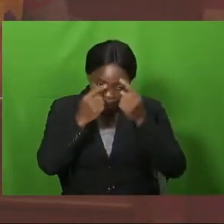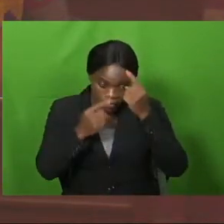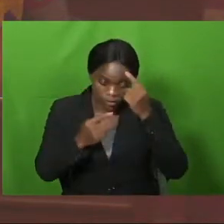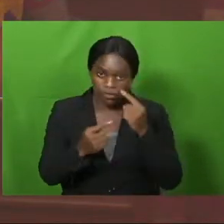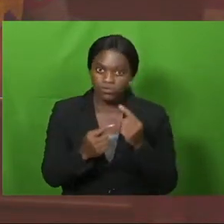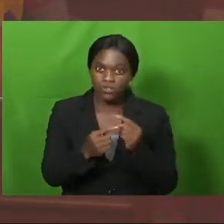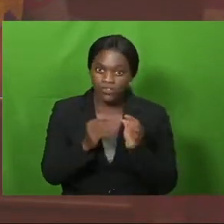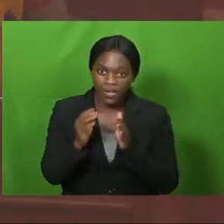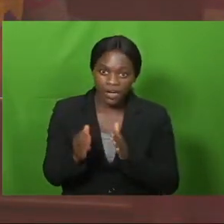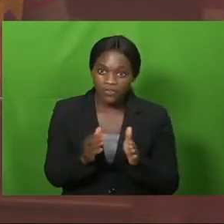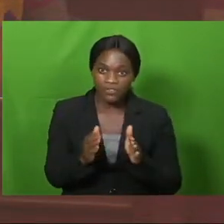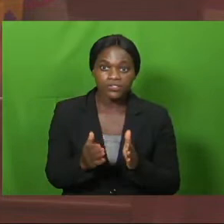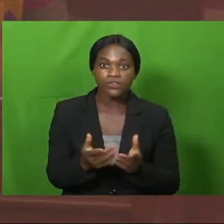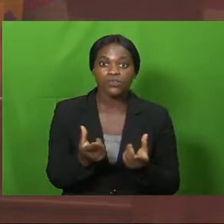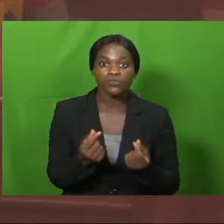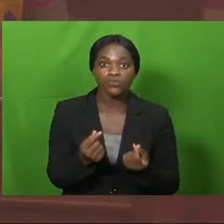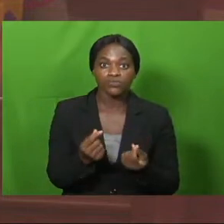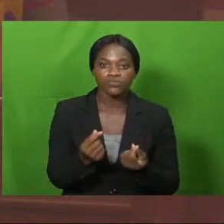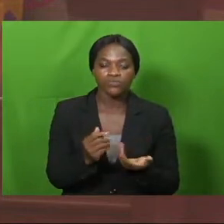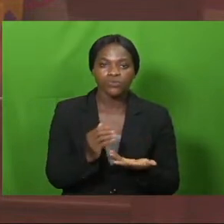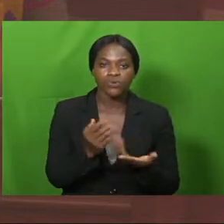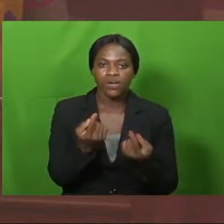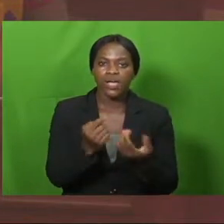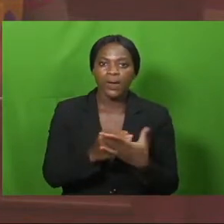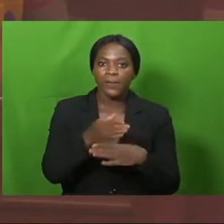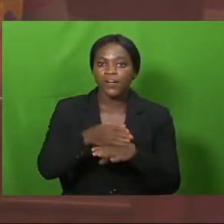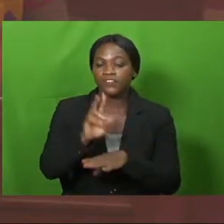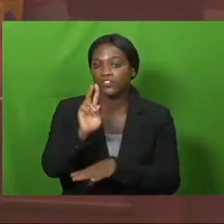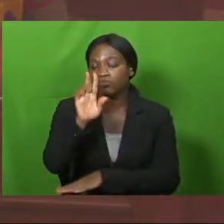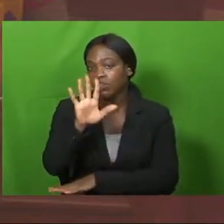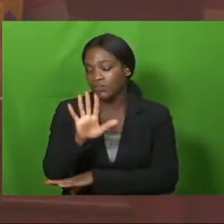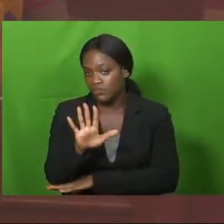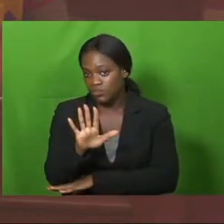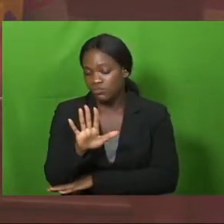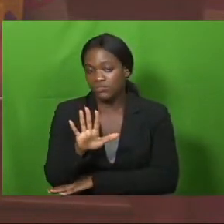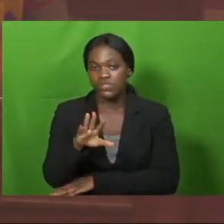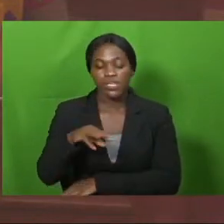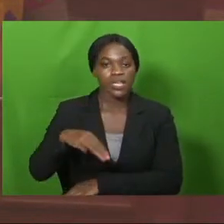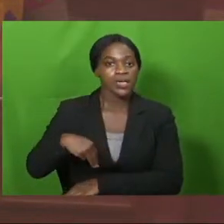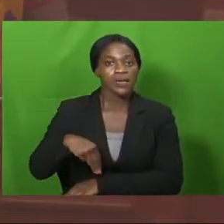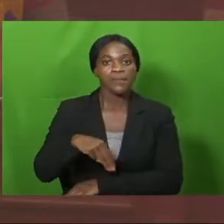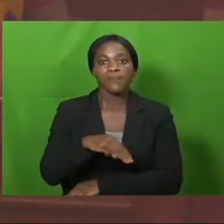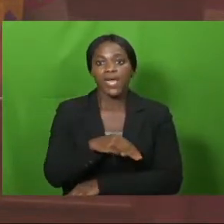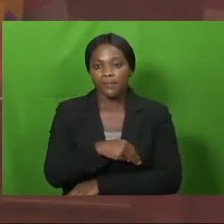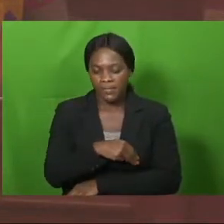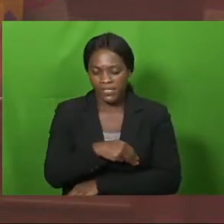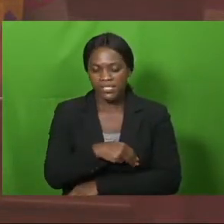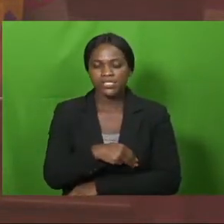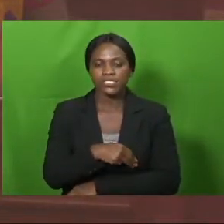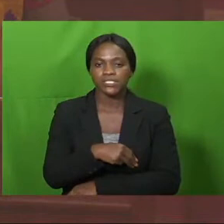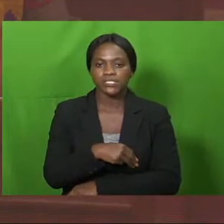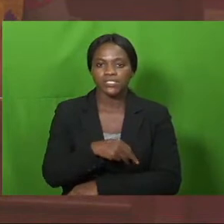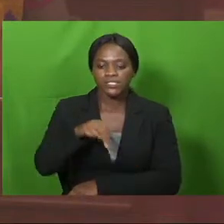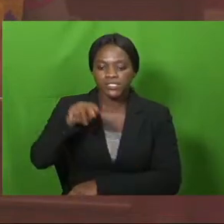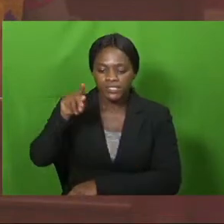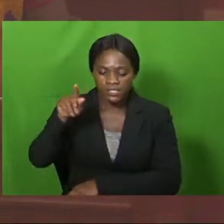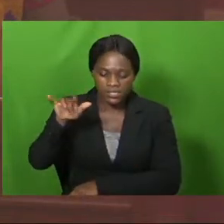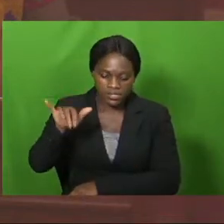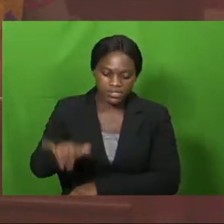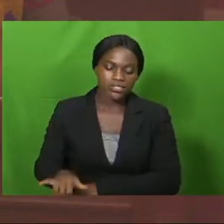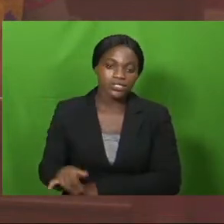arrangement, they will come after 2. So members who have questions should take a cue from that. Thank you very